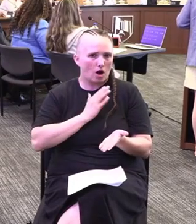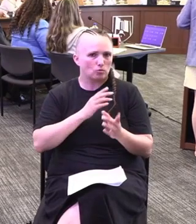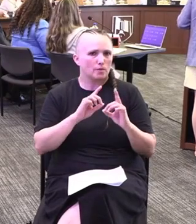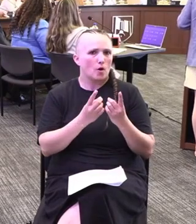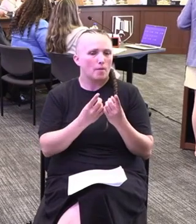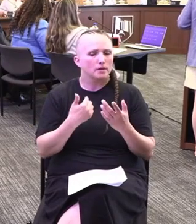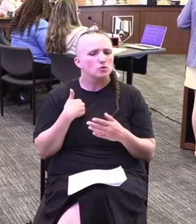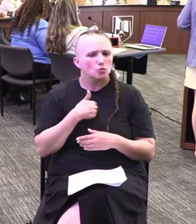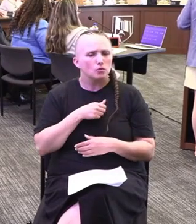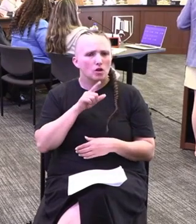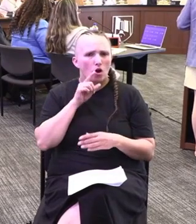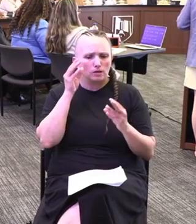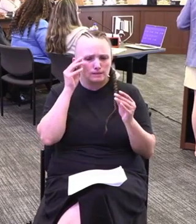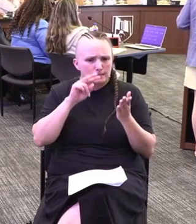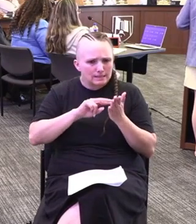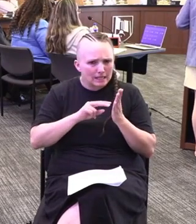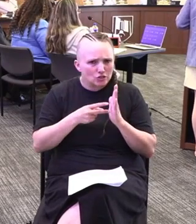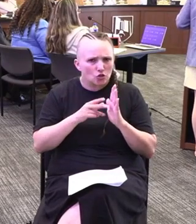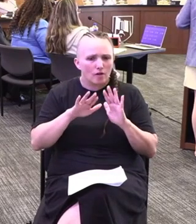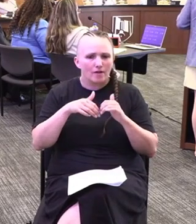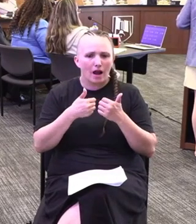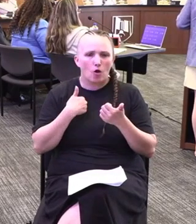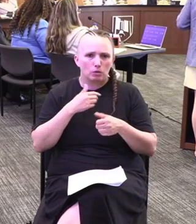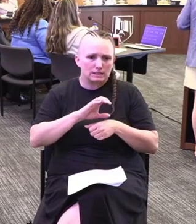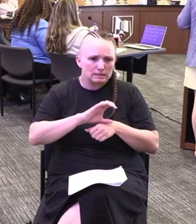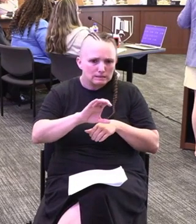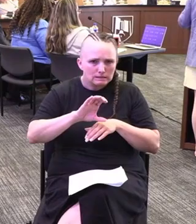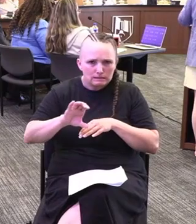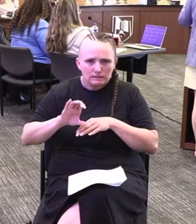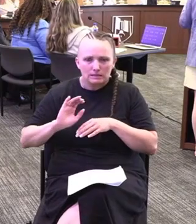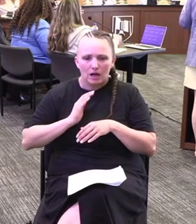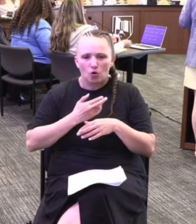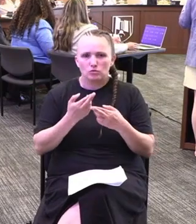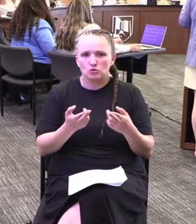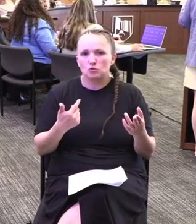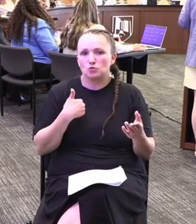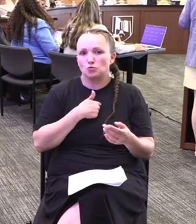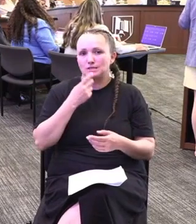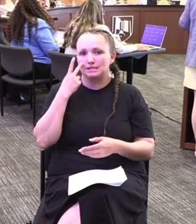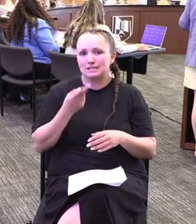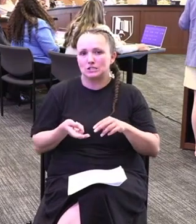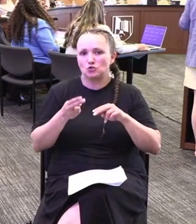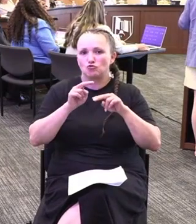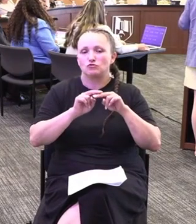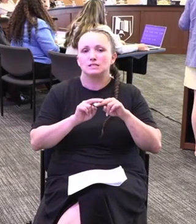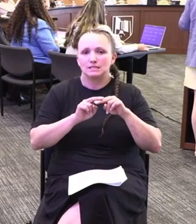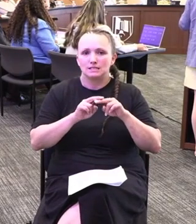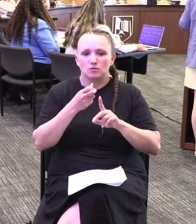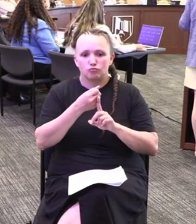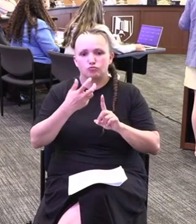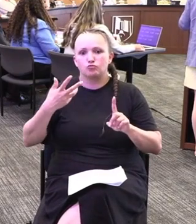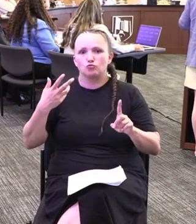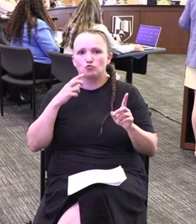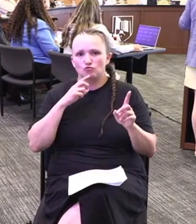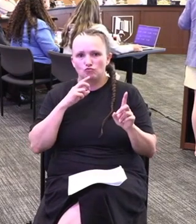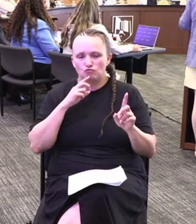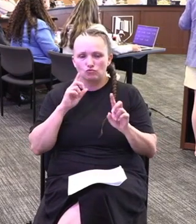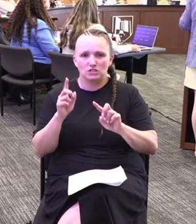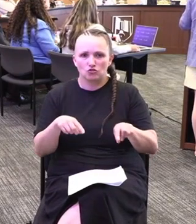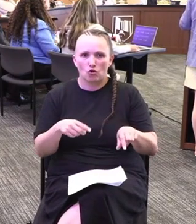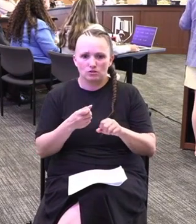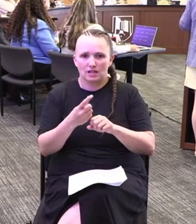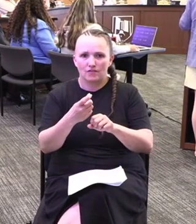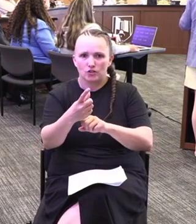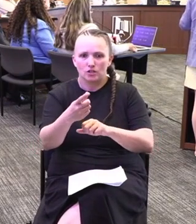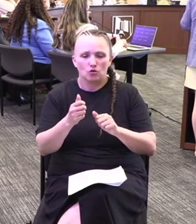about how we steward these resources, and what we're seeing is an increased performance and growing results year over year without an